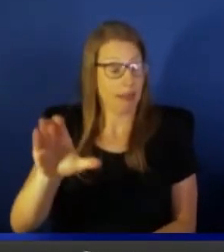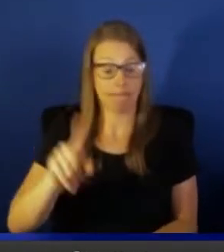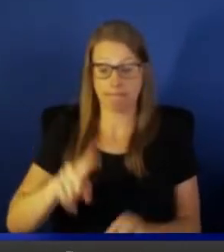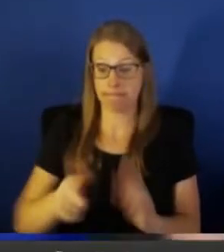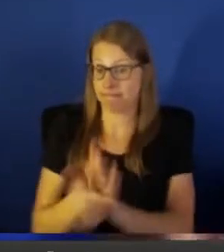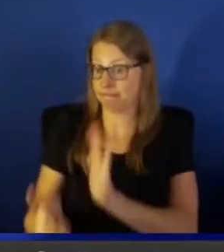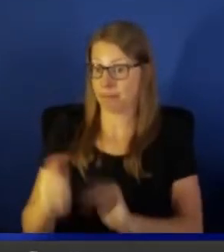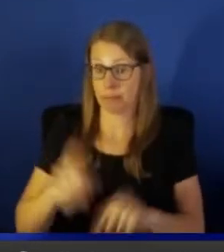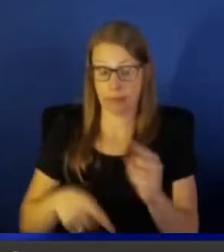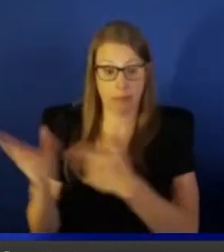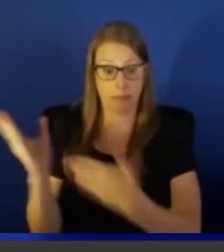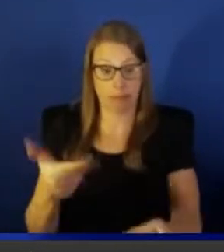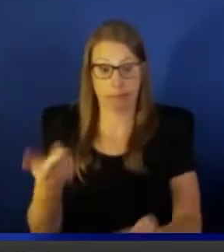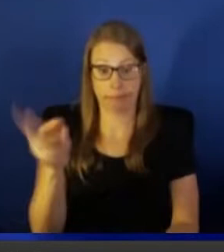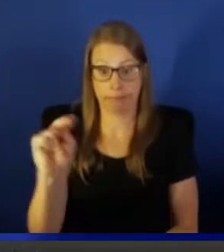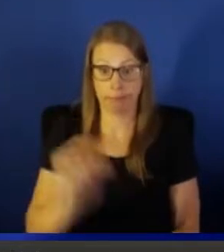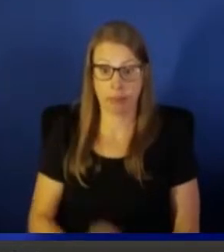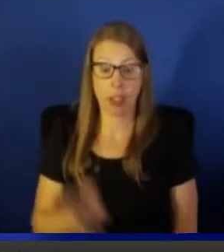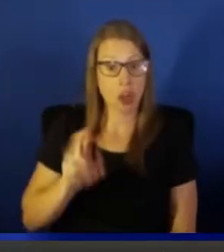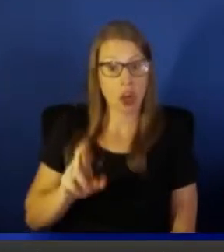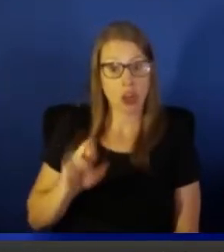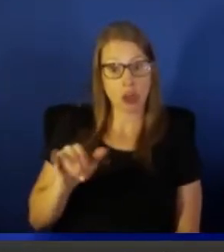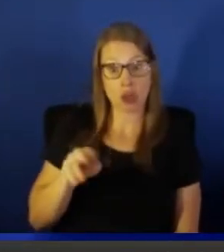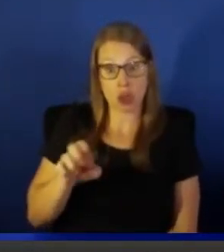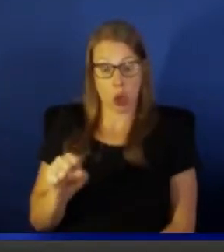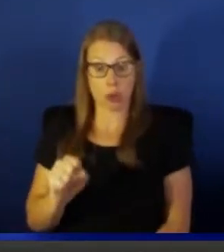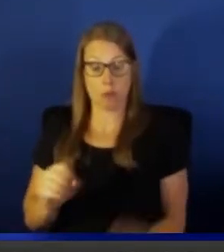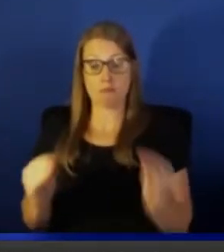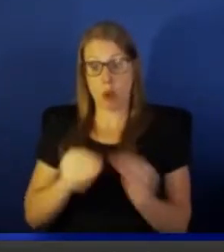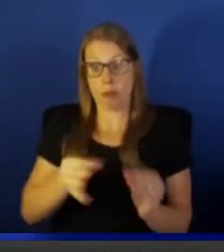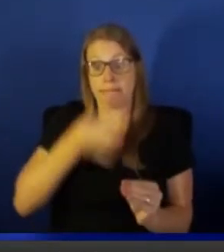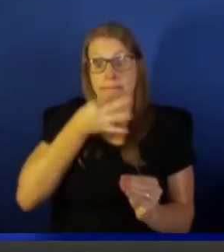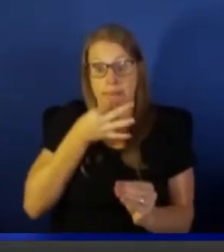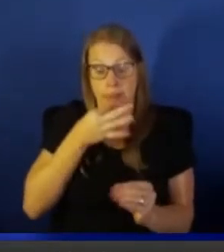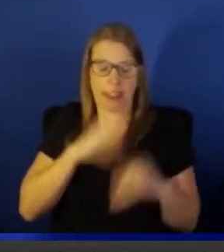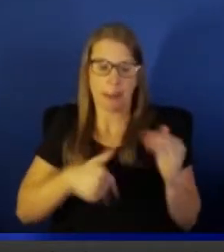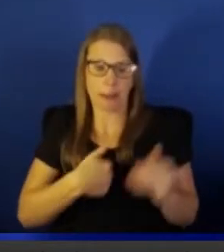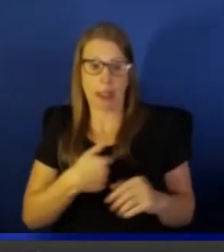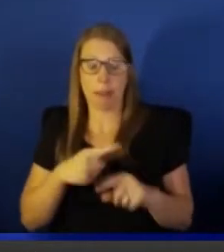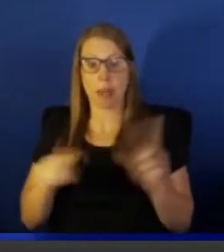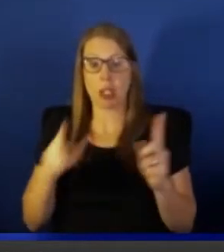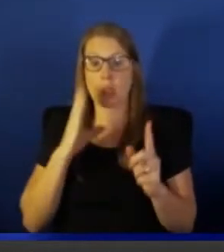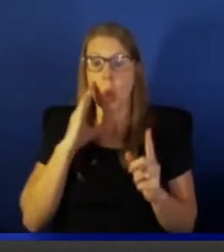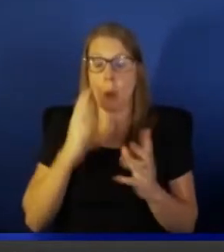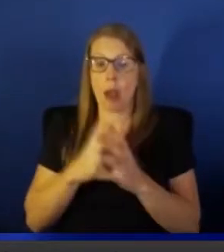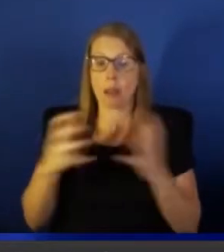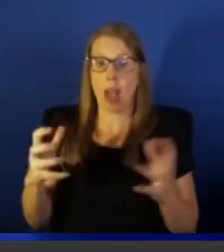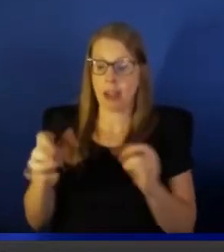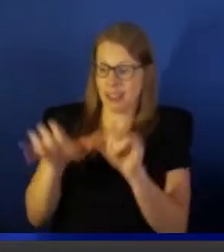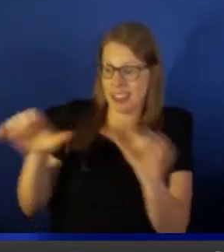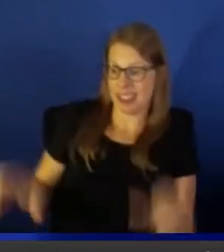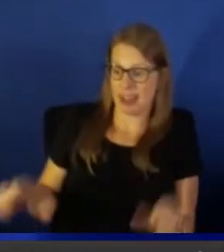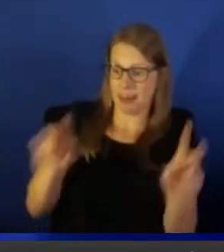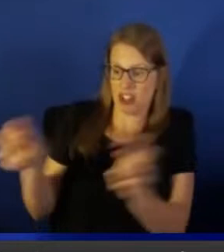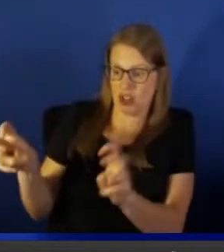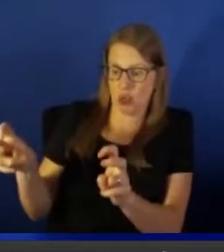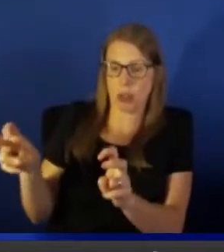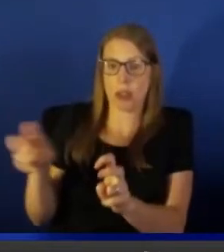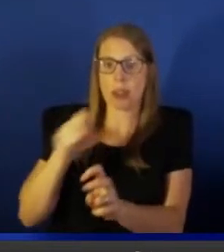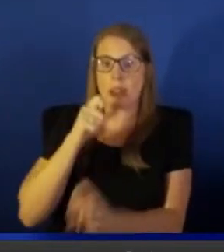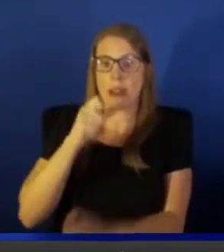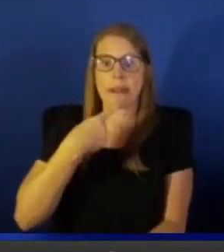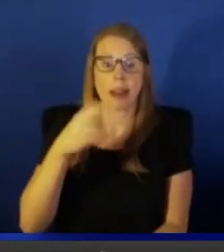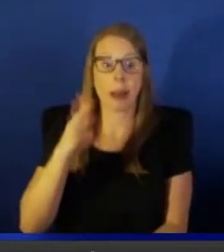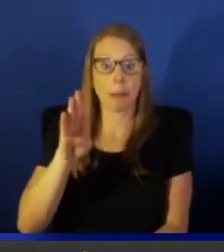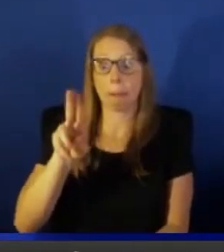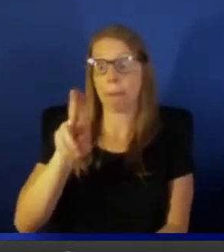Dr. Jones, who's more of an expert in this area by far than I am, would also note that there are a lot of systemic issues, and we don't just say that because it's a big buzzword,